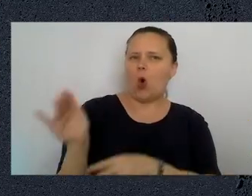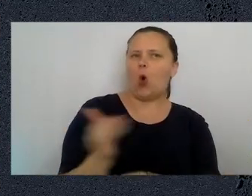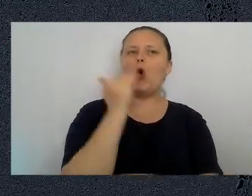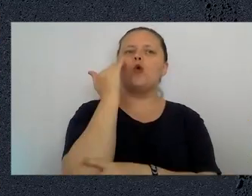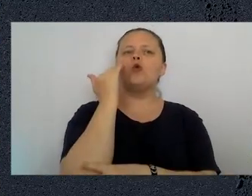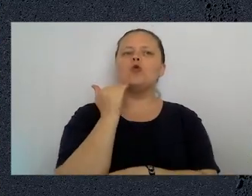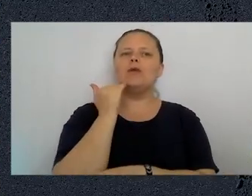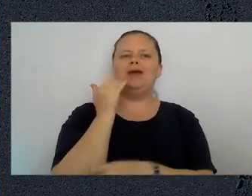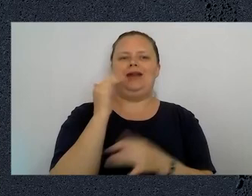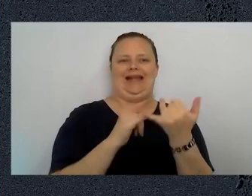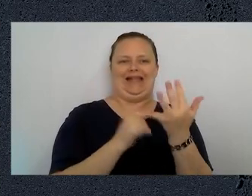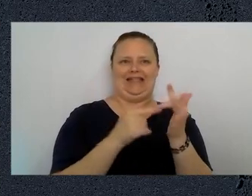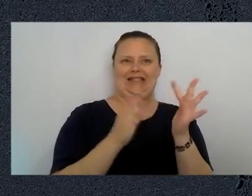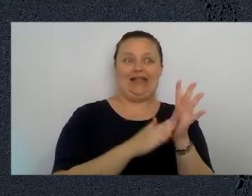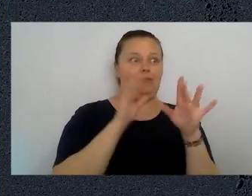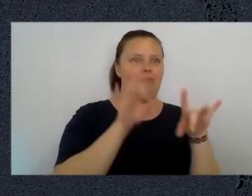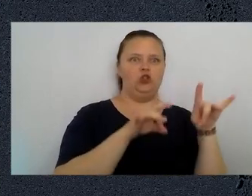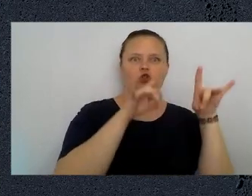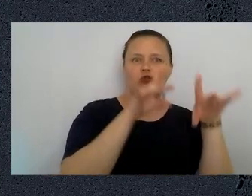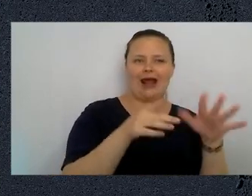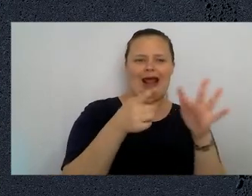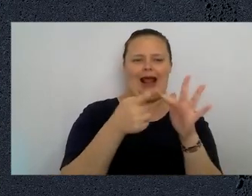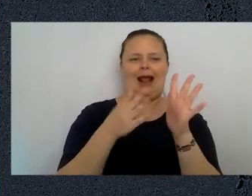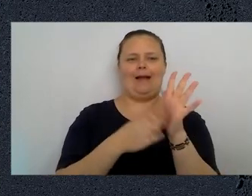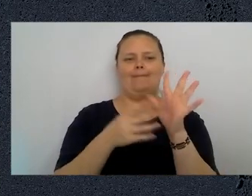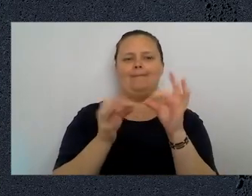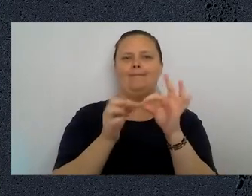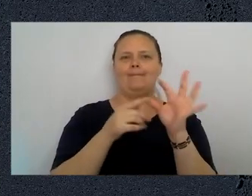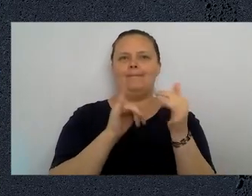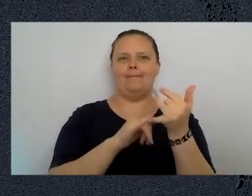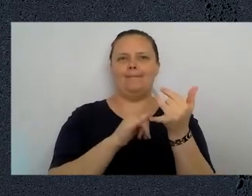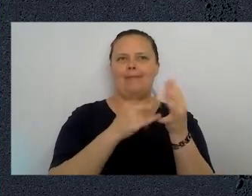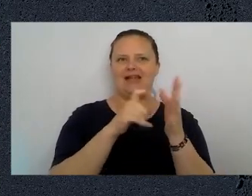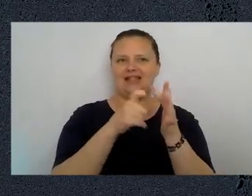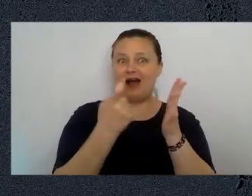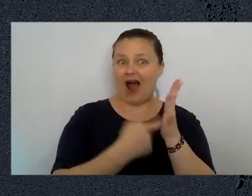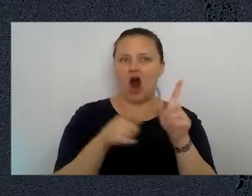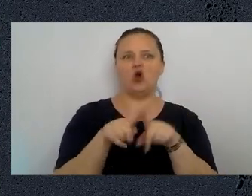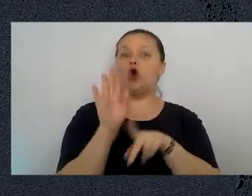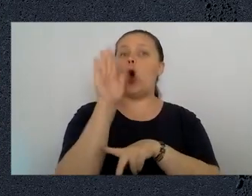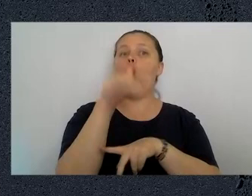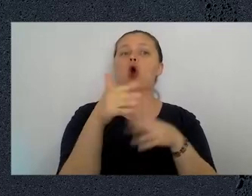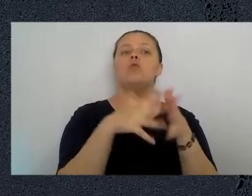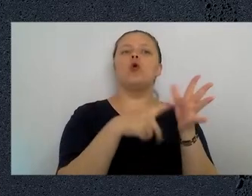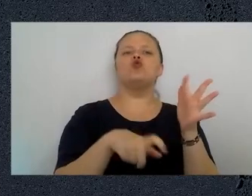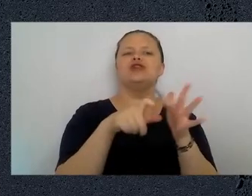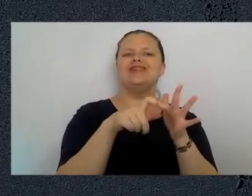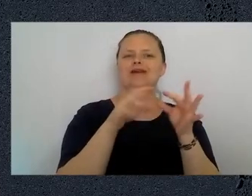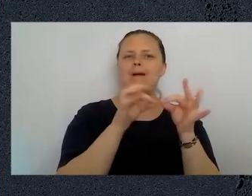Australia, Women in STEM Ambassadors Office. Homeward Bound is just flourishing with alumni from, you know,